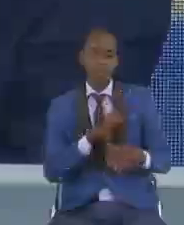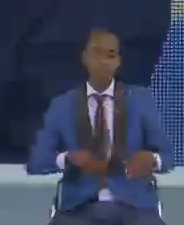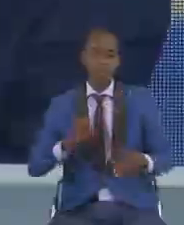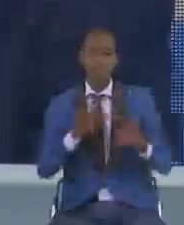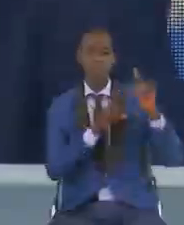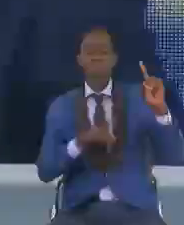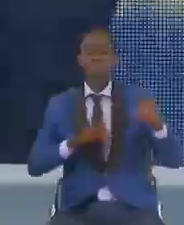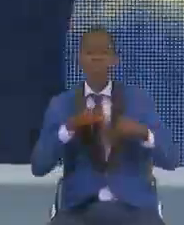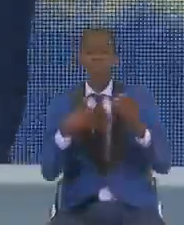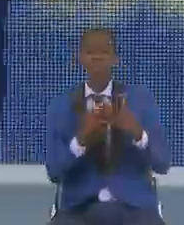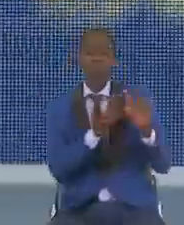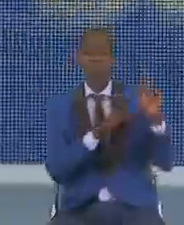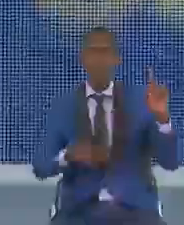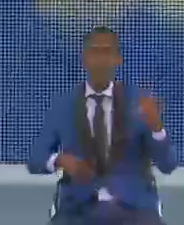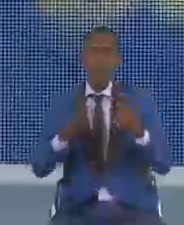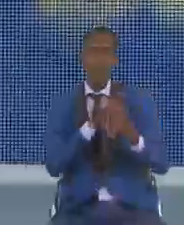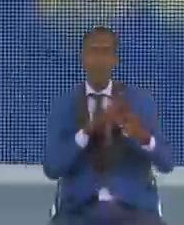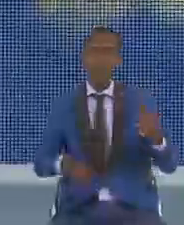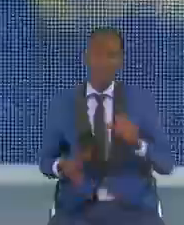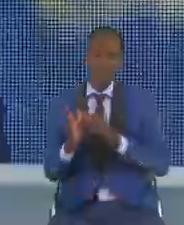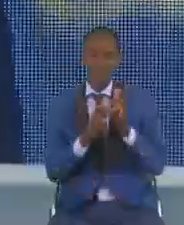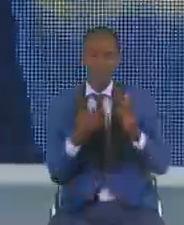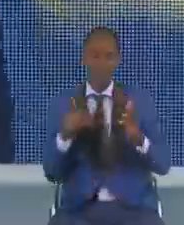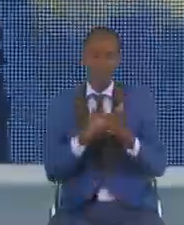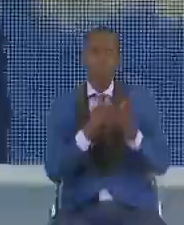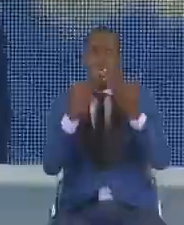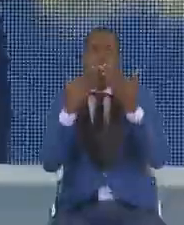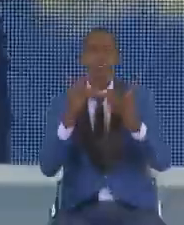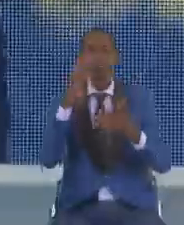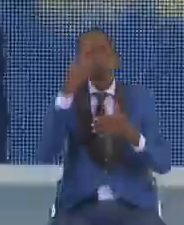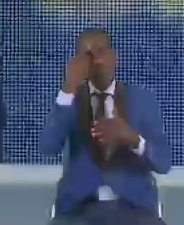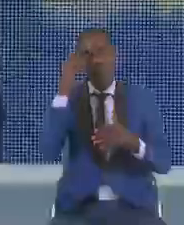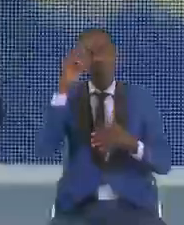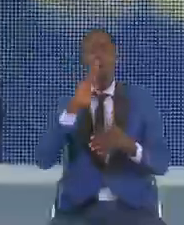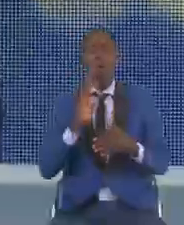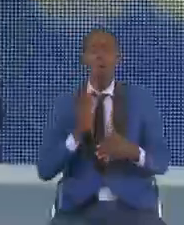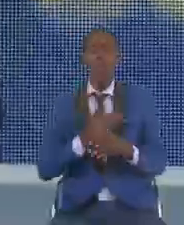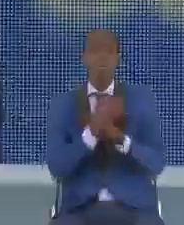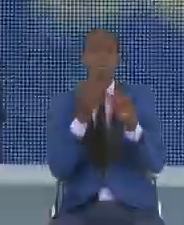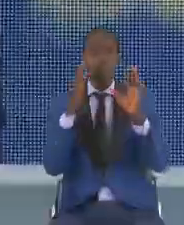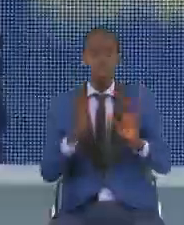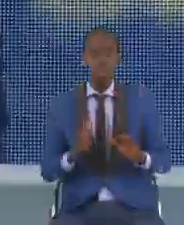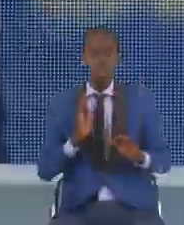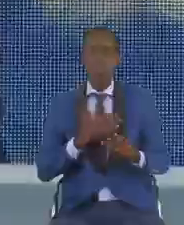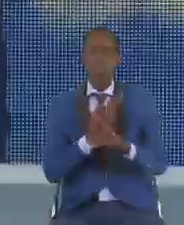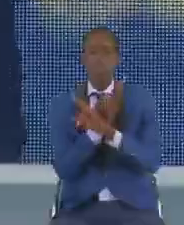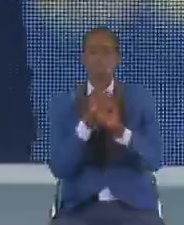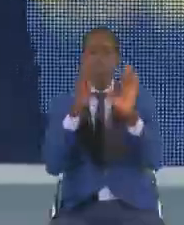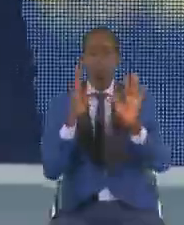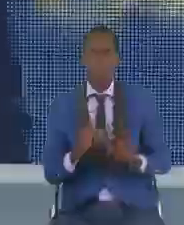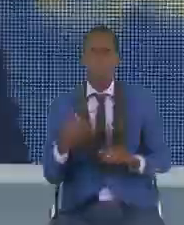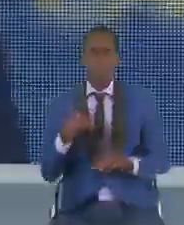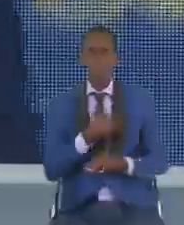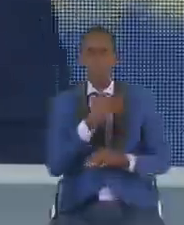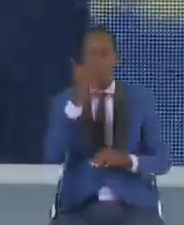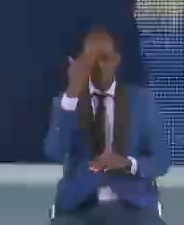Lords. Lord Jesus, we thank you because you are Savior, a Redeemer, and we know that